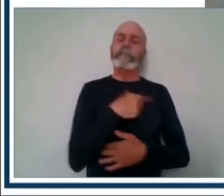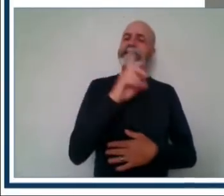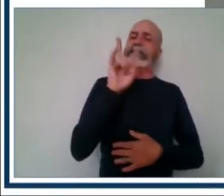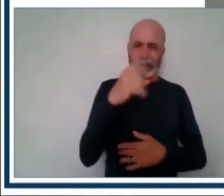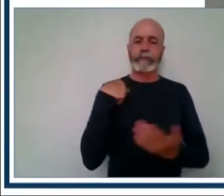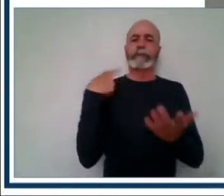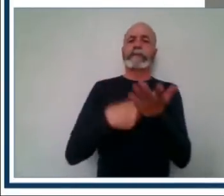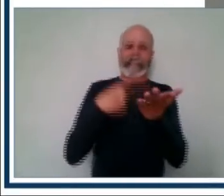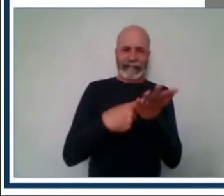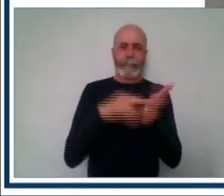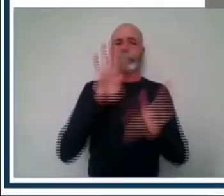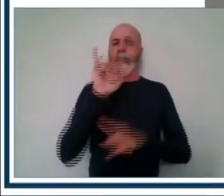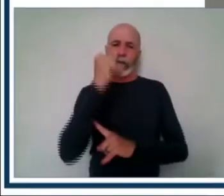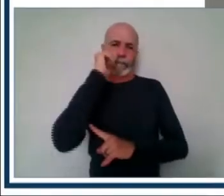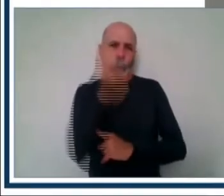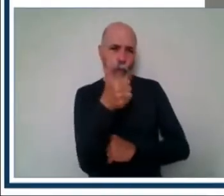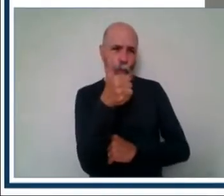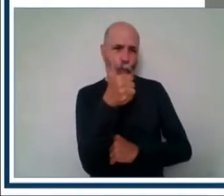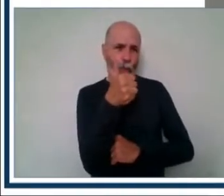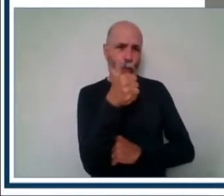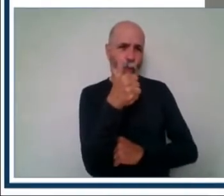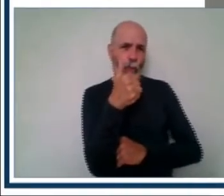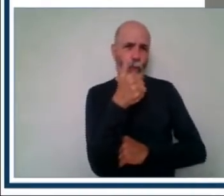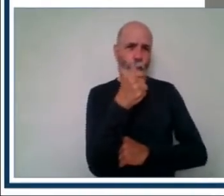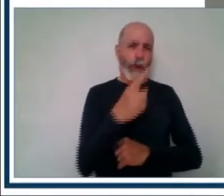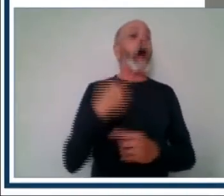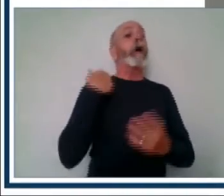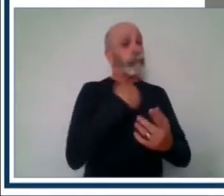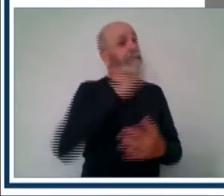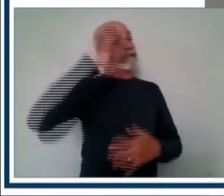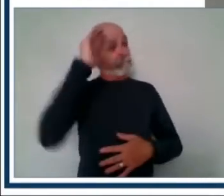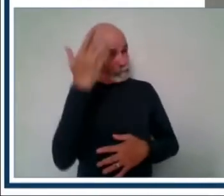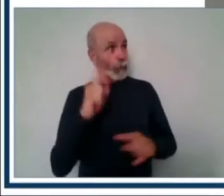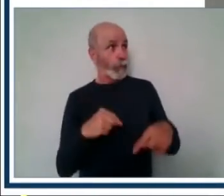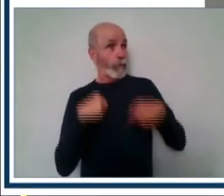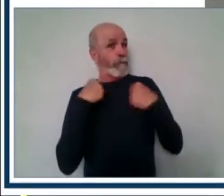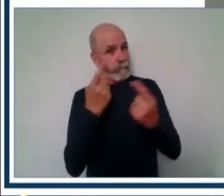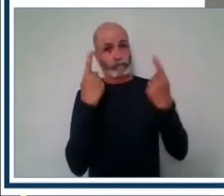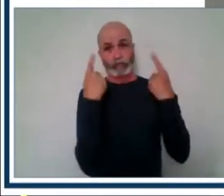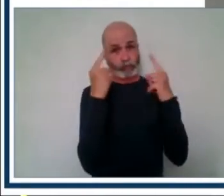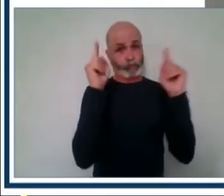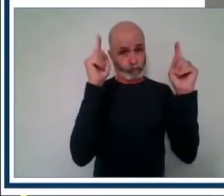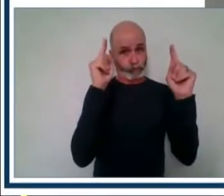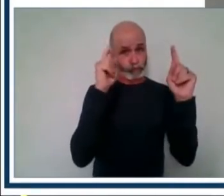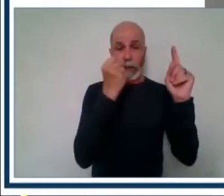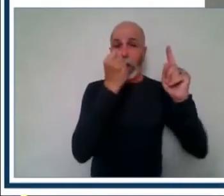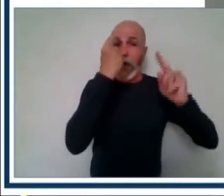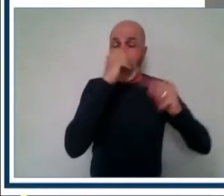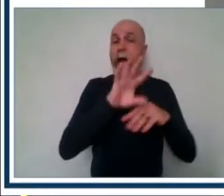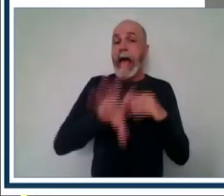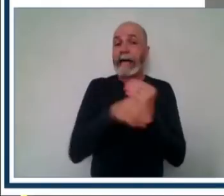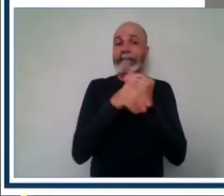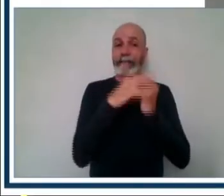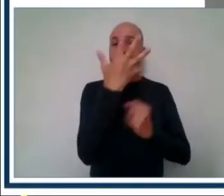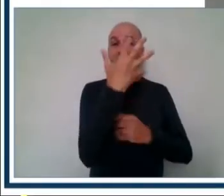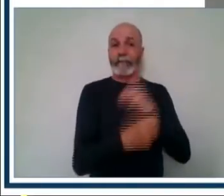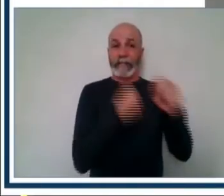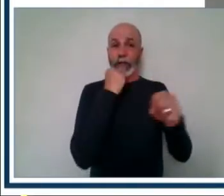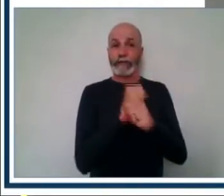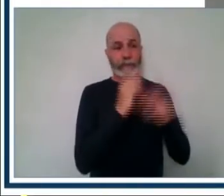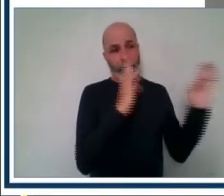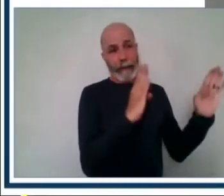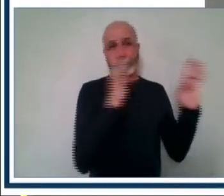focus, moving very quickly down through 5-year age cohorts. We're now down to 55 to 59-year-olds. Soon we'll be in